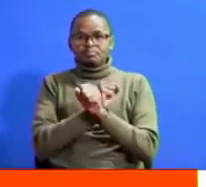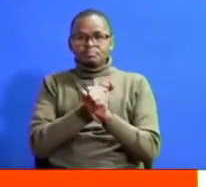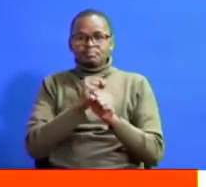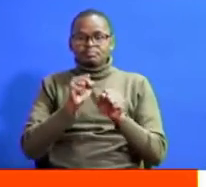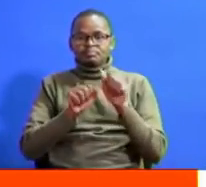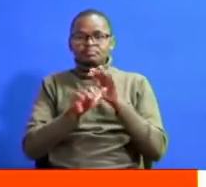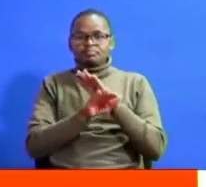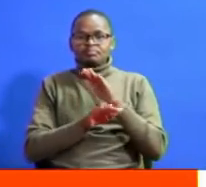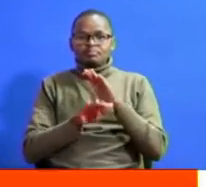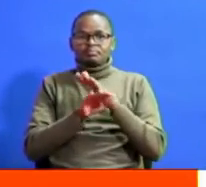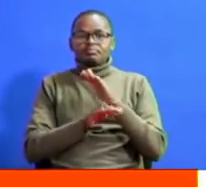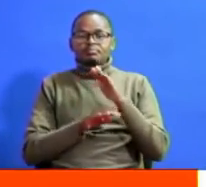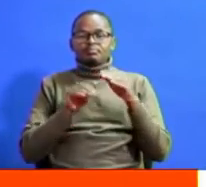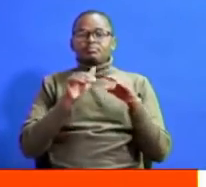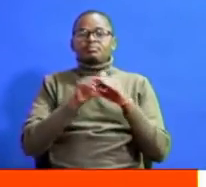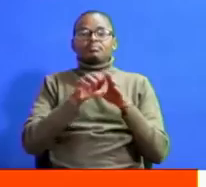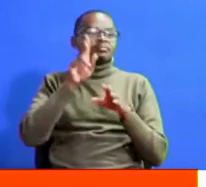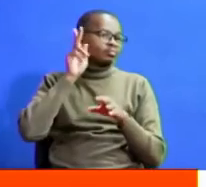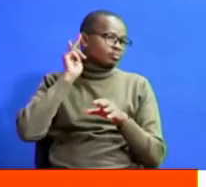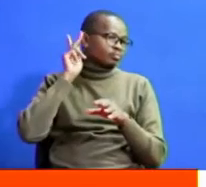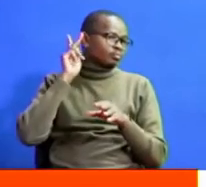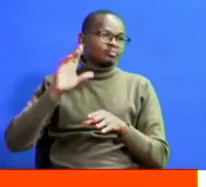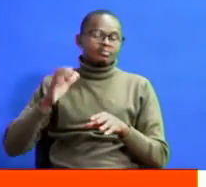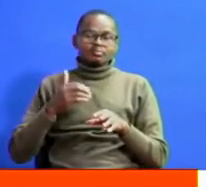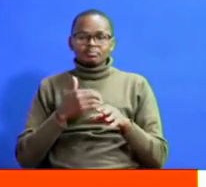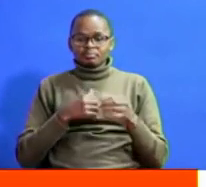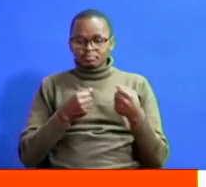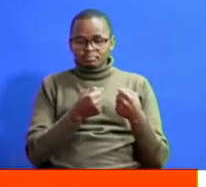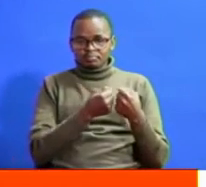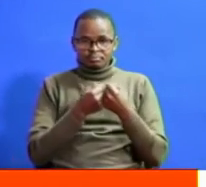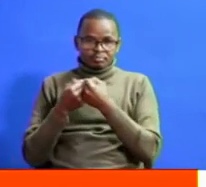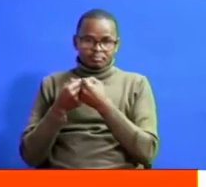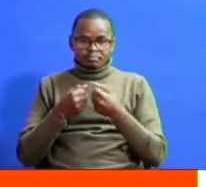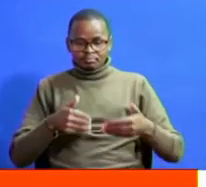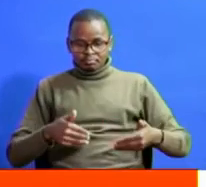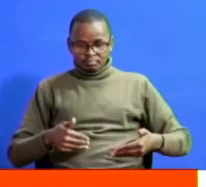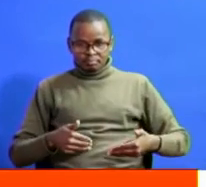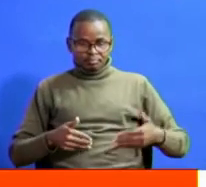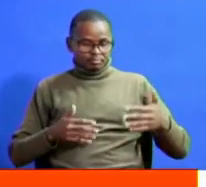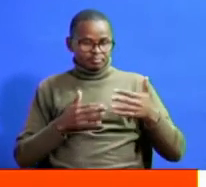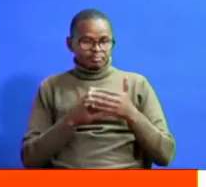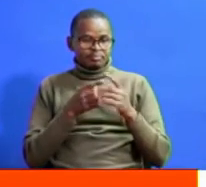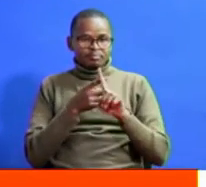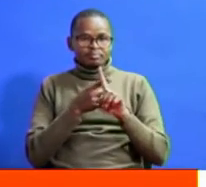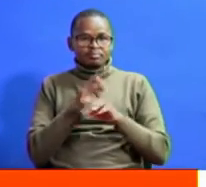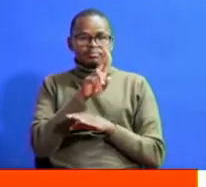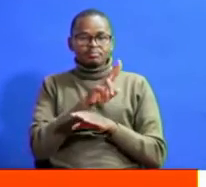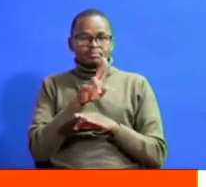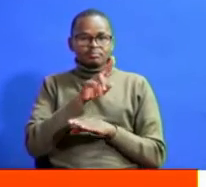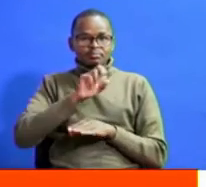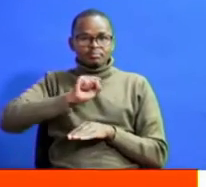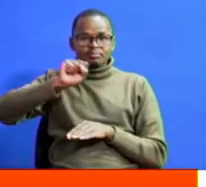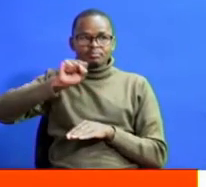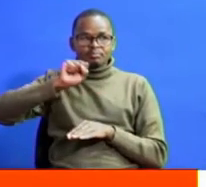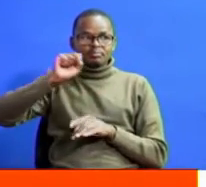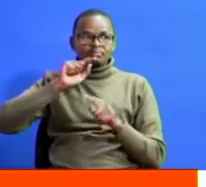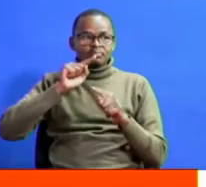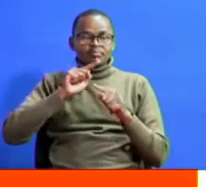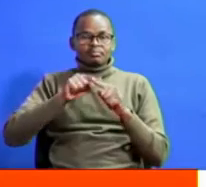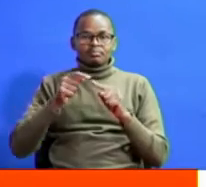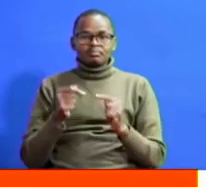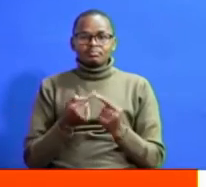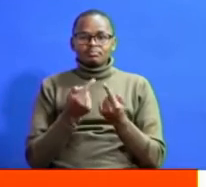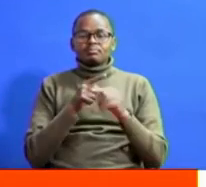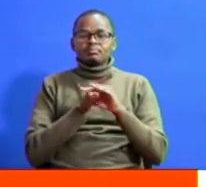gender-based violence in Kisii County have challenged the youth to shun from being misused by politicians to cause